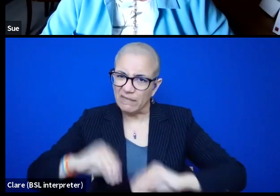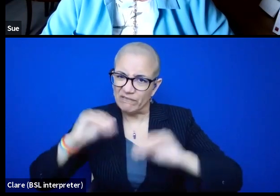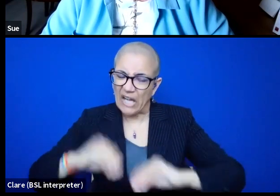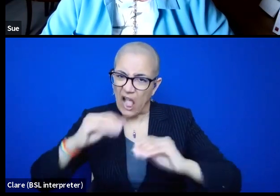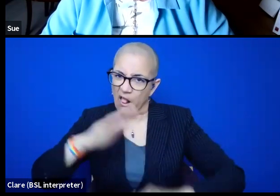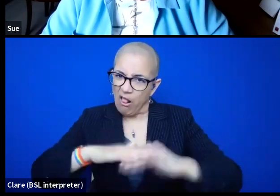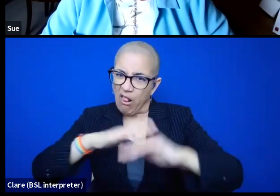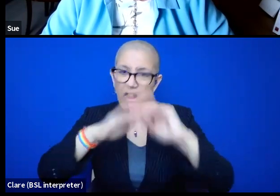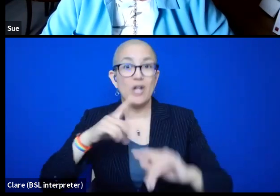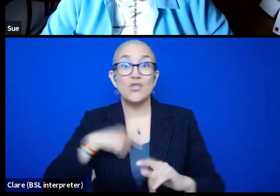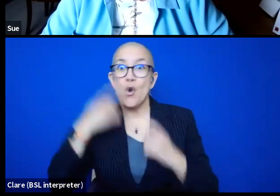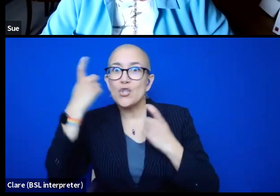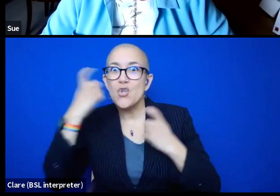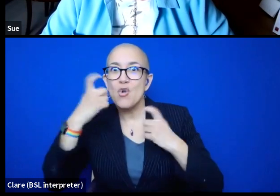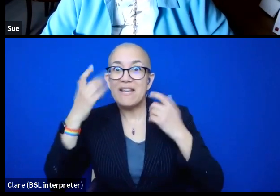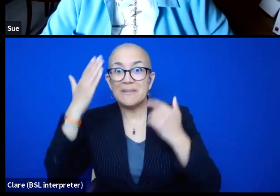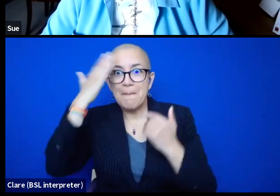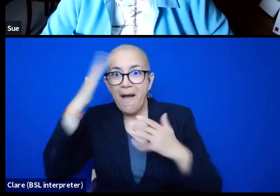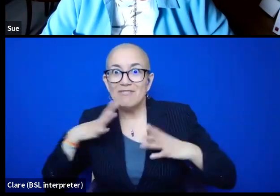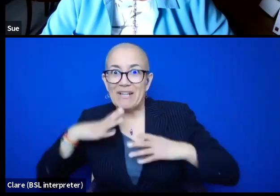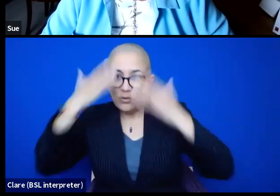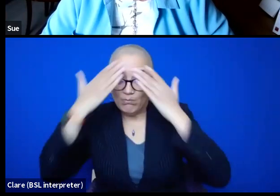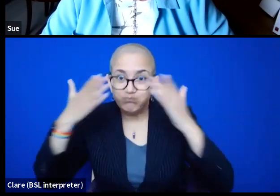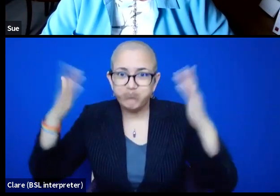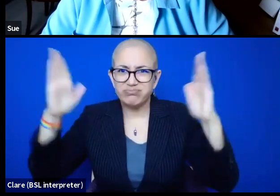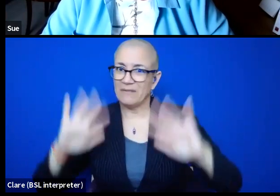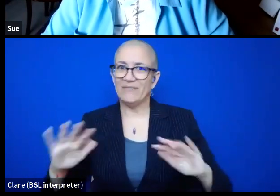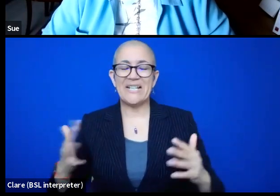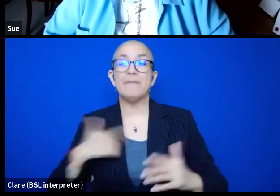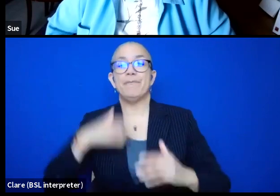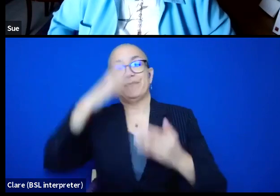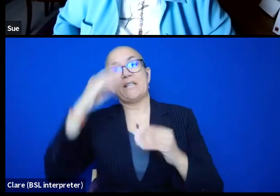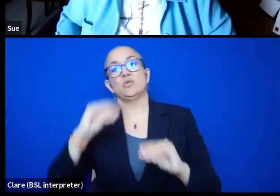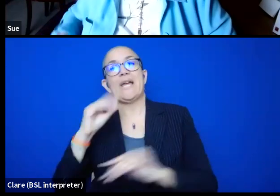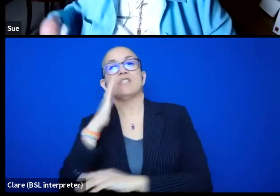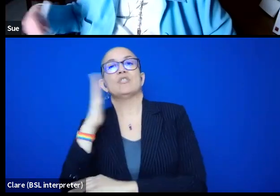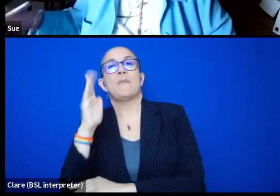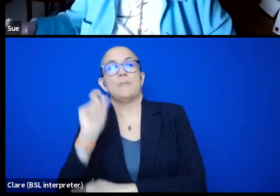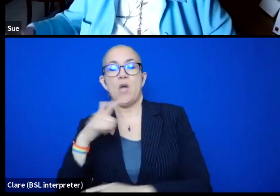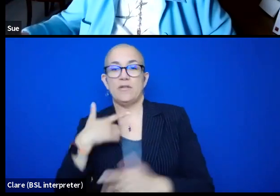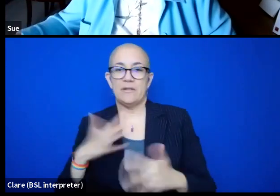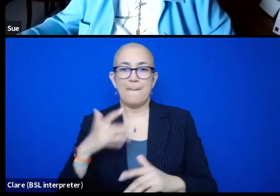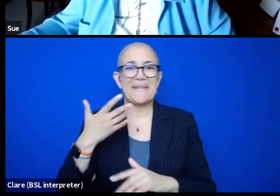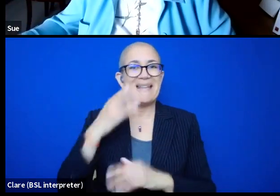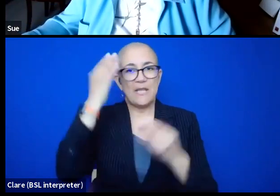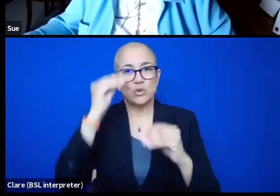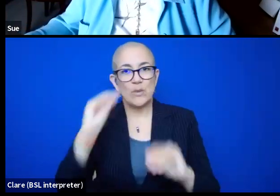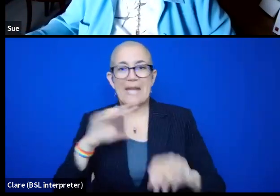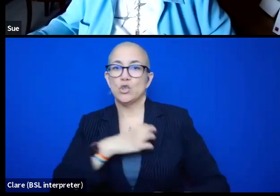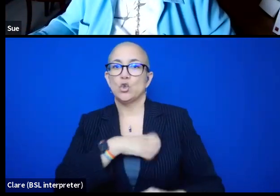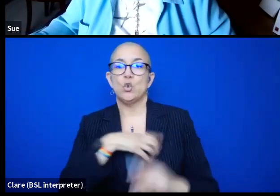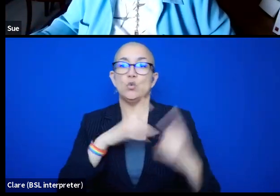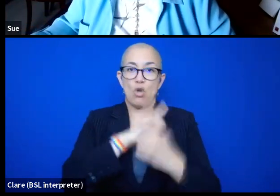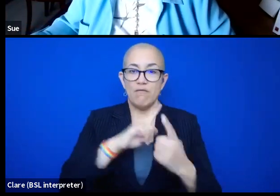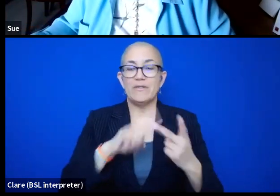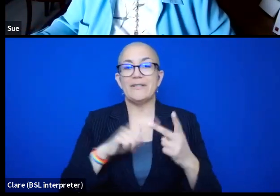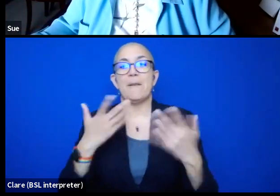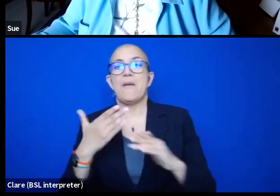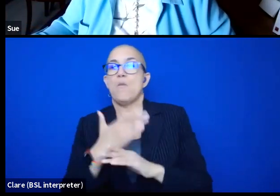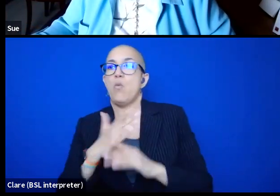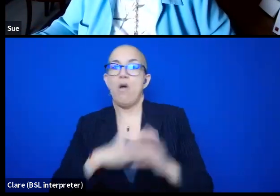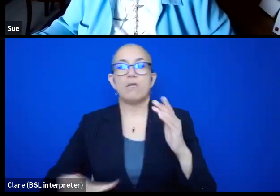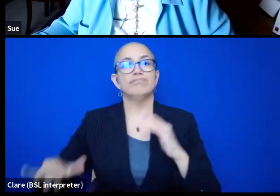to be unleashed. As education spokesperson, I've spoken at major education union conferences, and I've worked cross-party